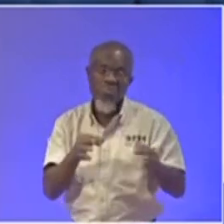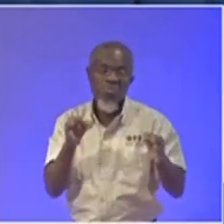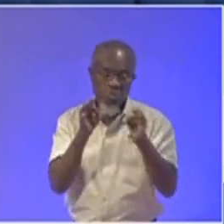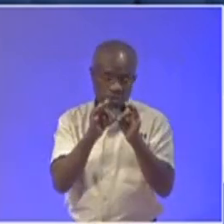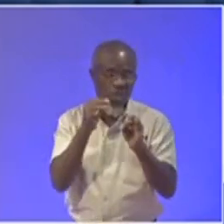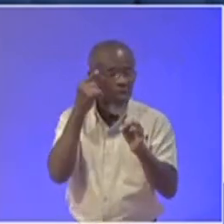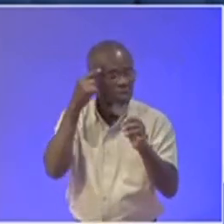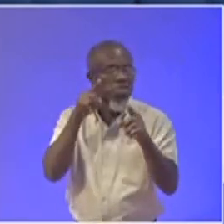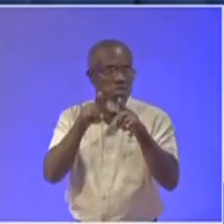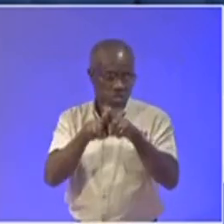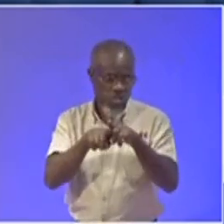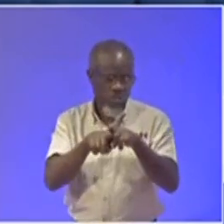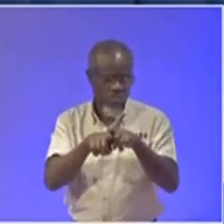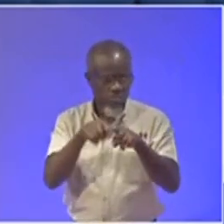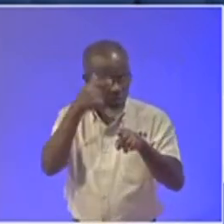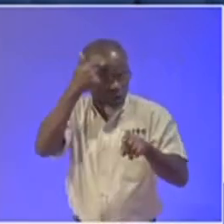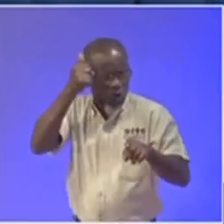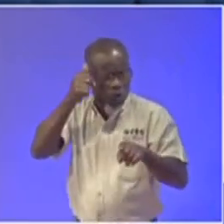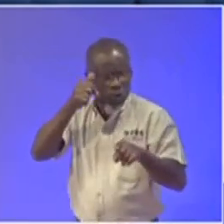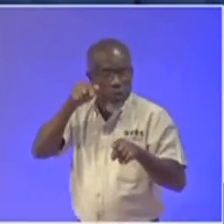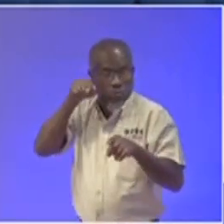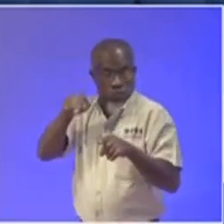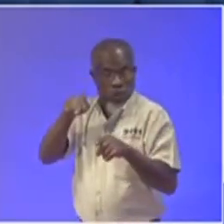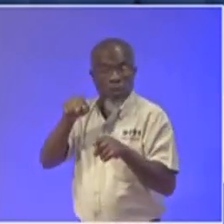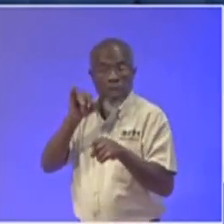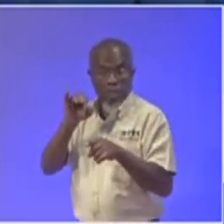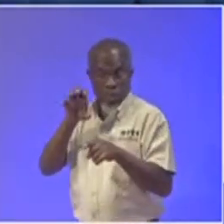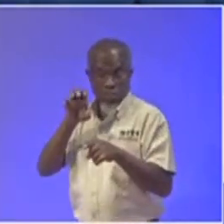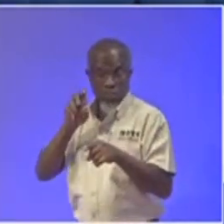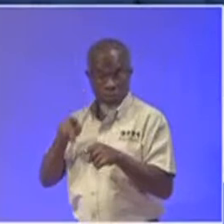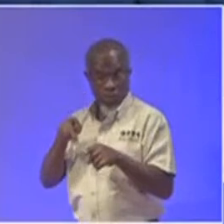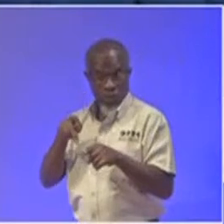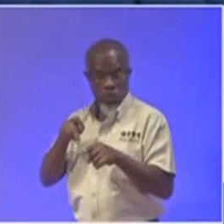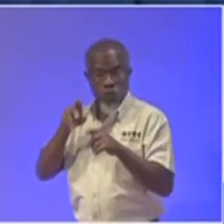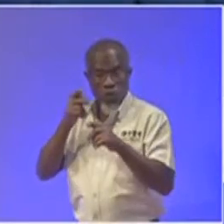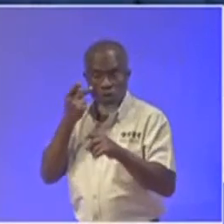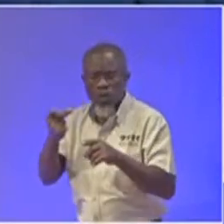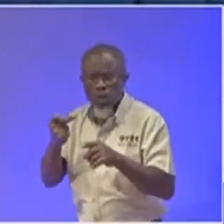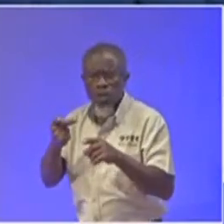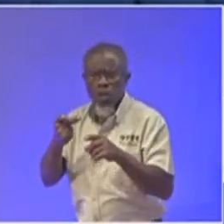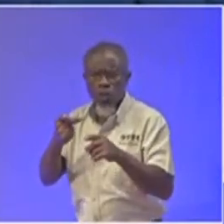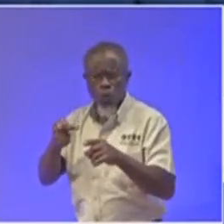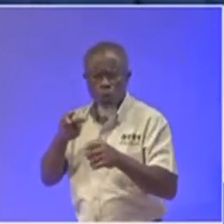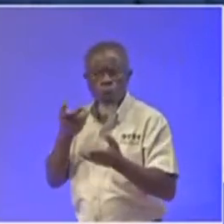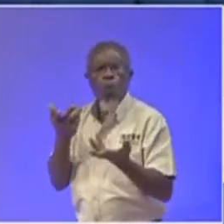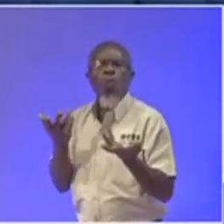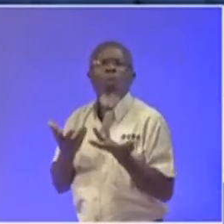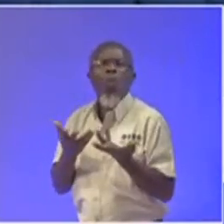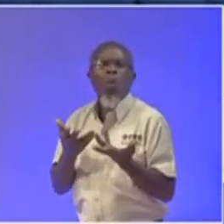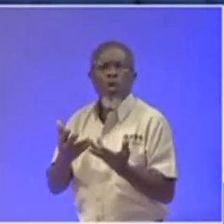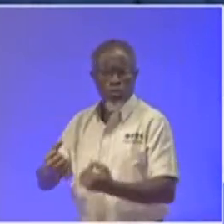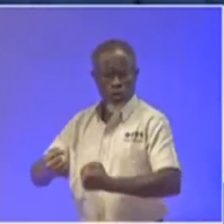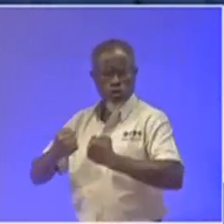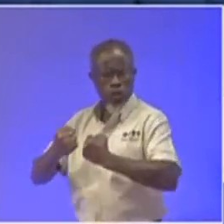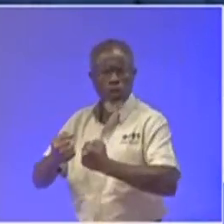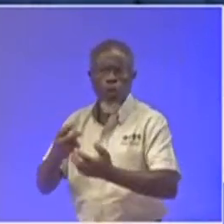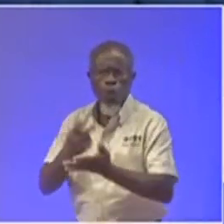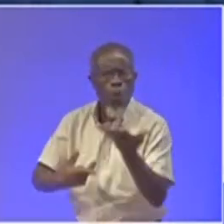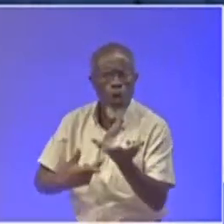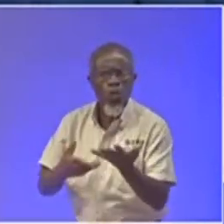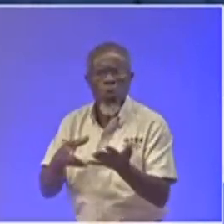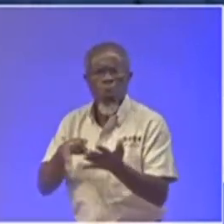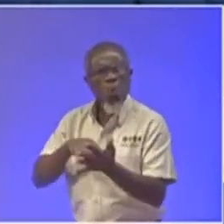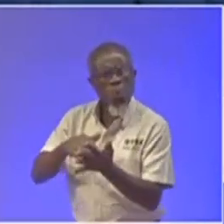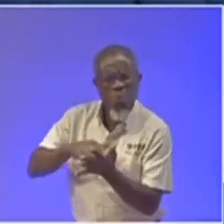can identify all of the things that the students are struggling with, all their strengths, and now you can have you can plan